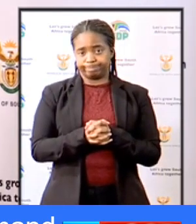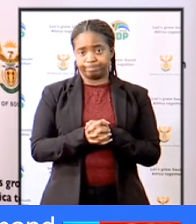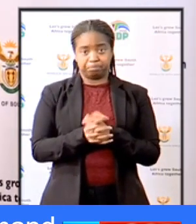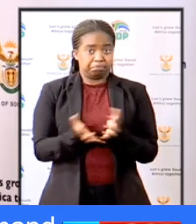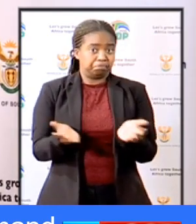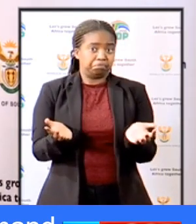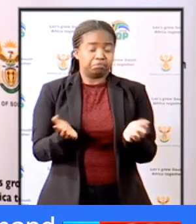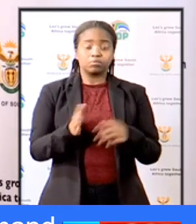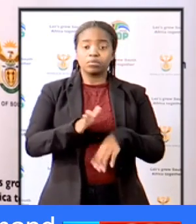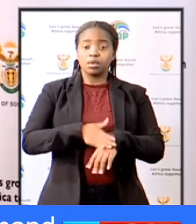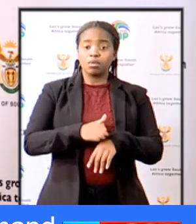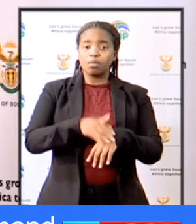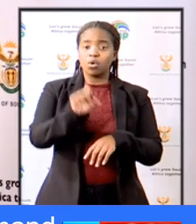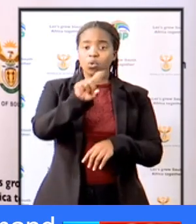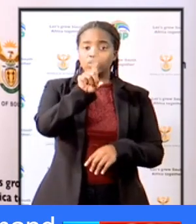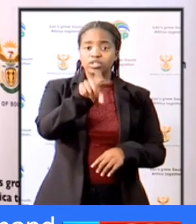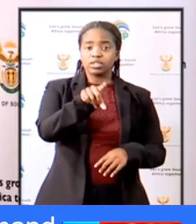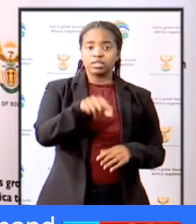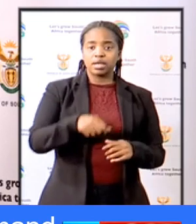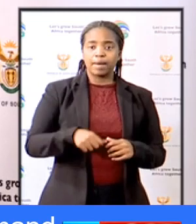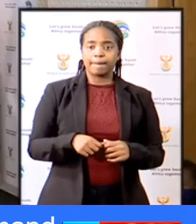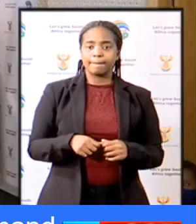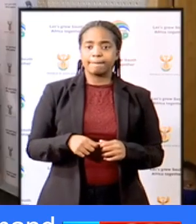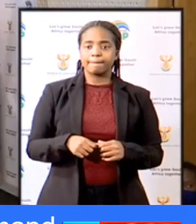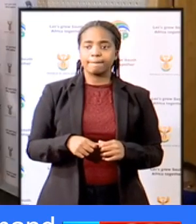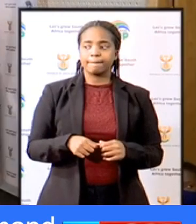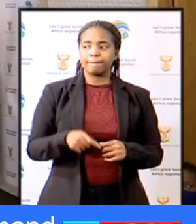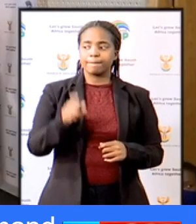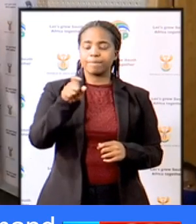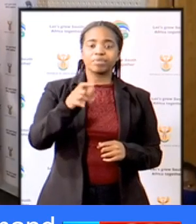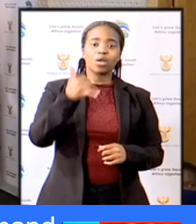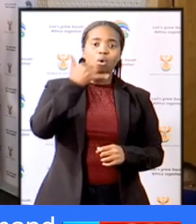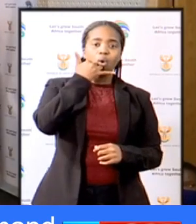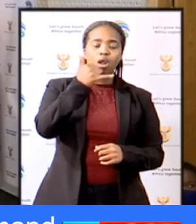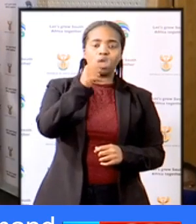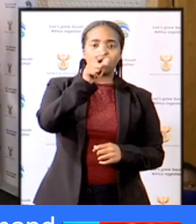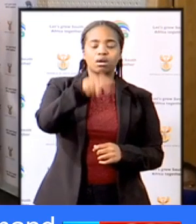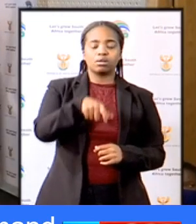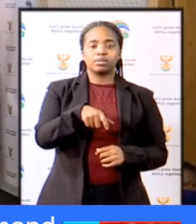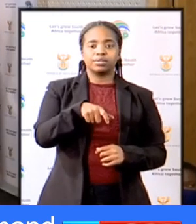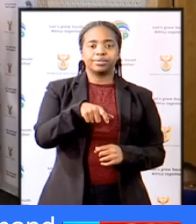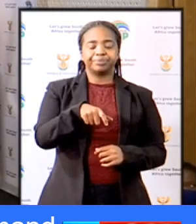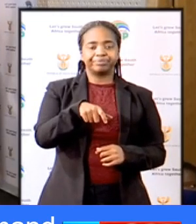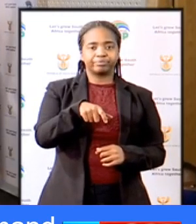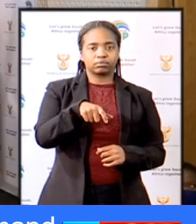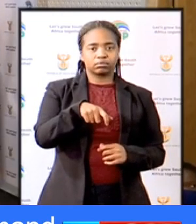And any other question? Yes. Another caller on the